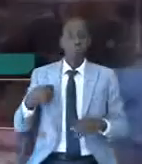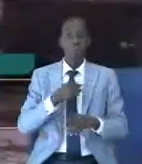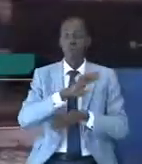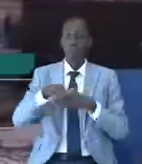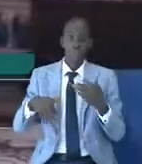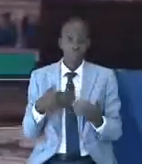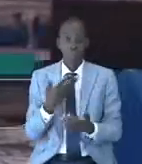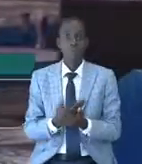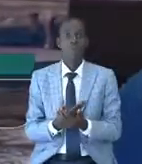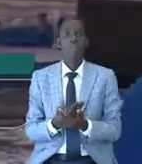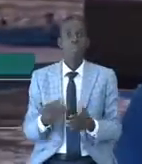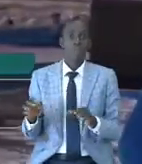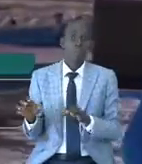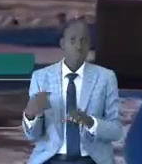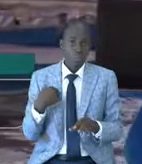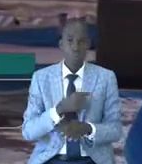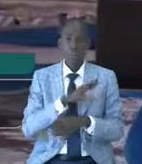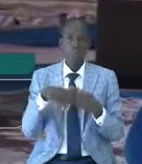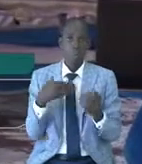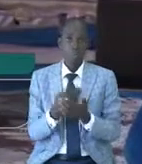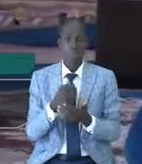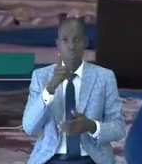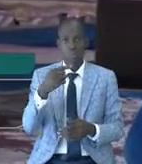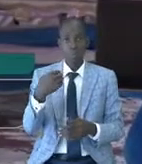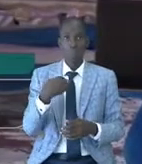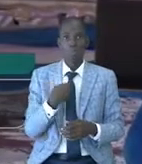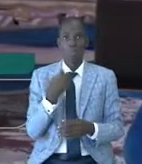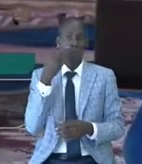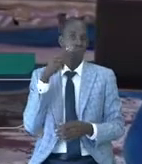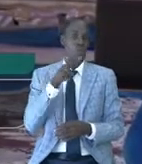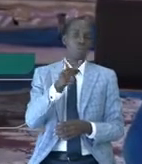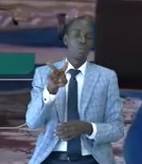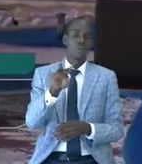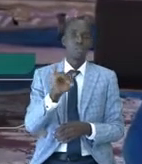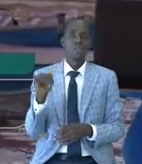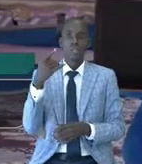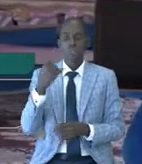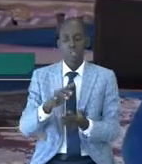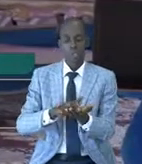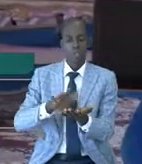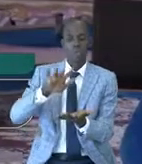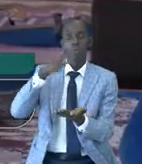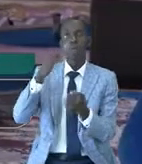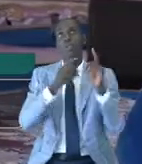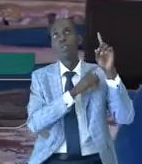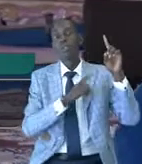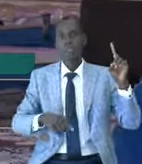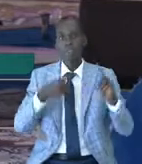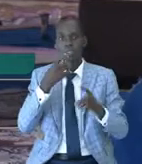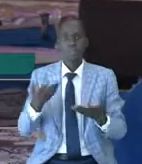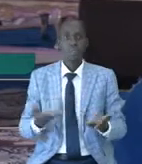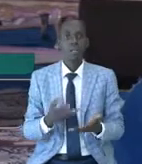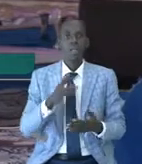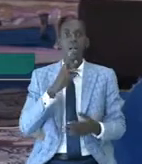each and all, looking, beholding the glory of the Lord, it says, as we